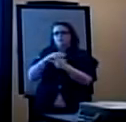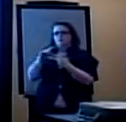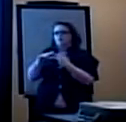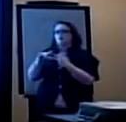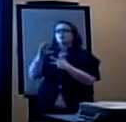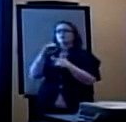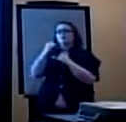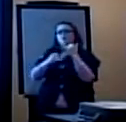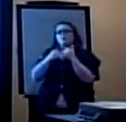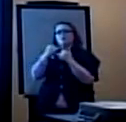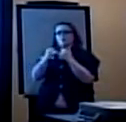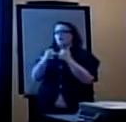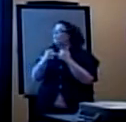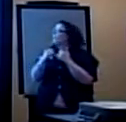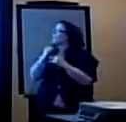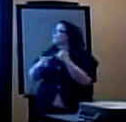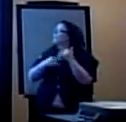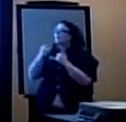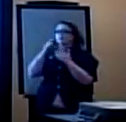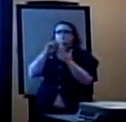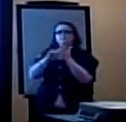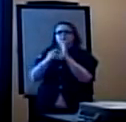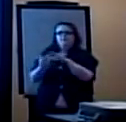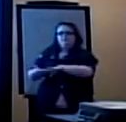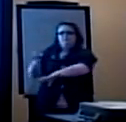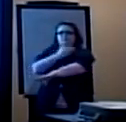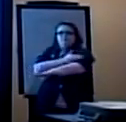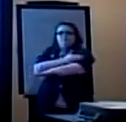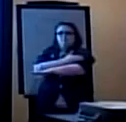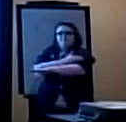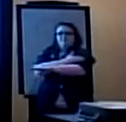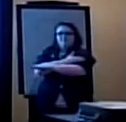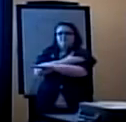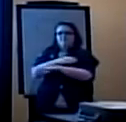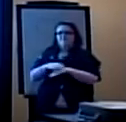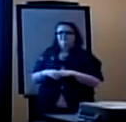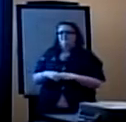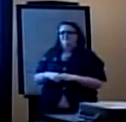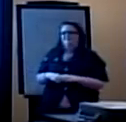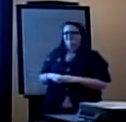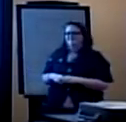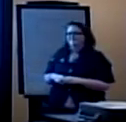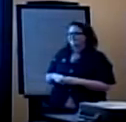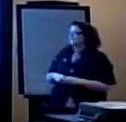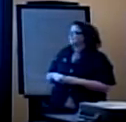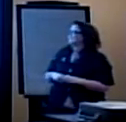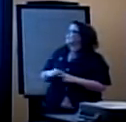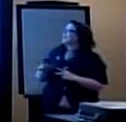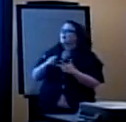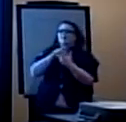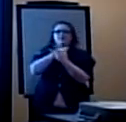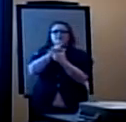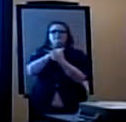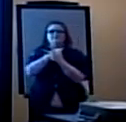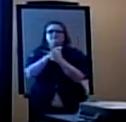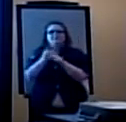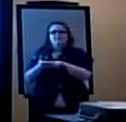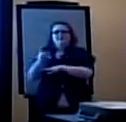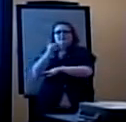by using the Listen Reading Tutor. They had substantial gains. There was one school where they had virtually no gains, and those were, or a little